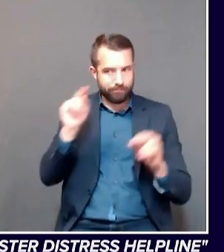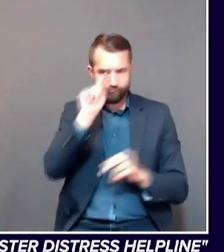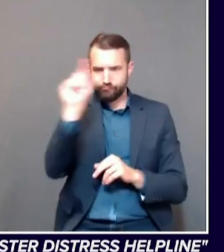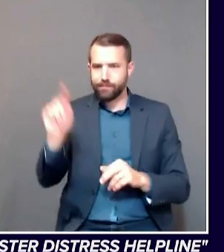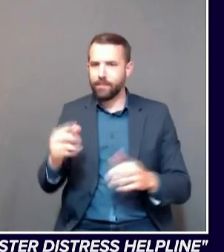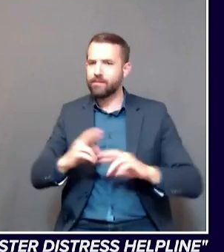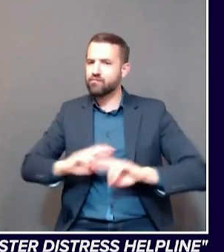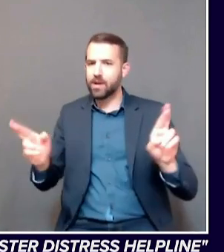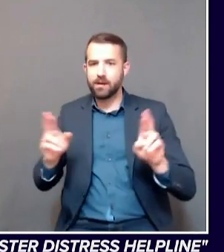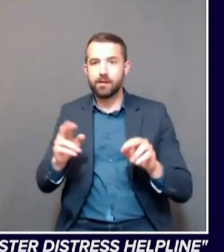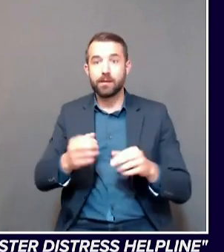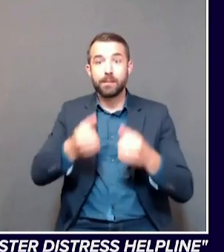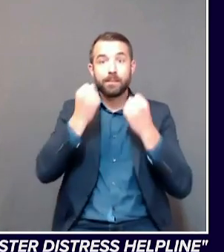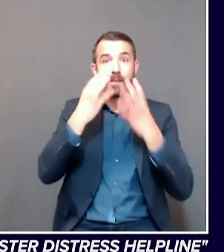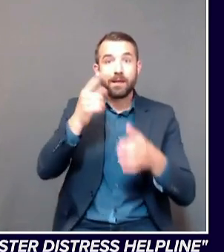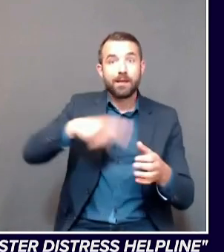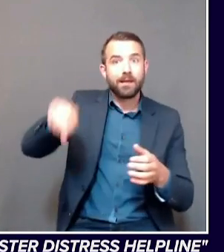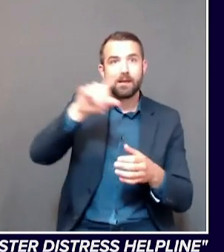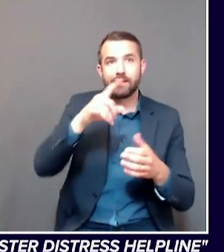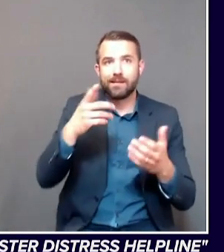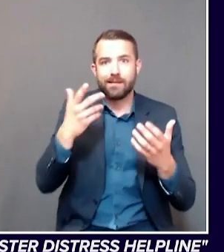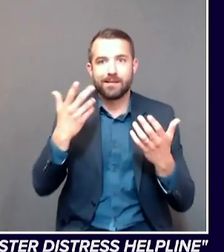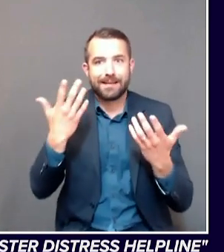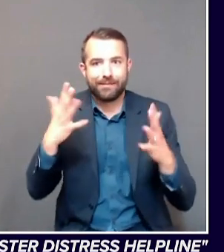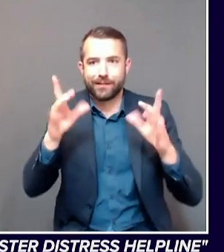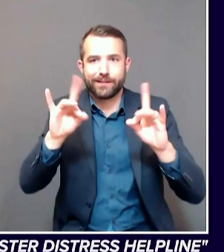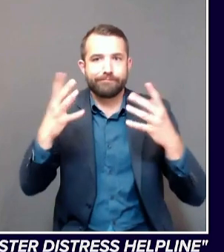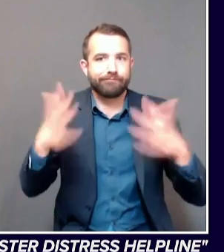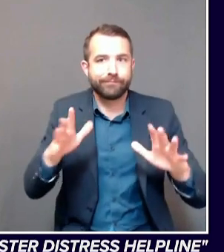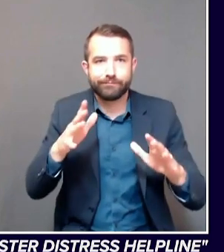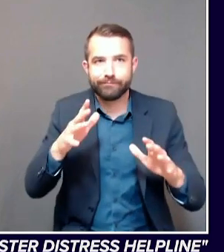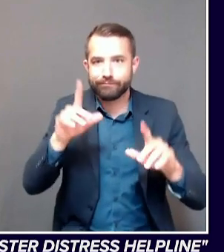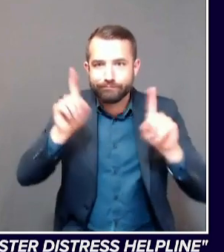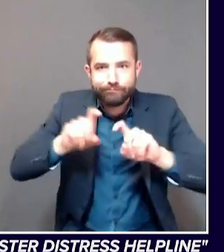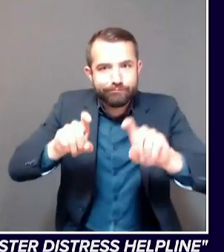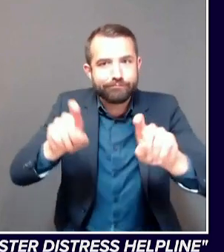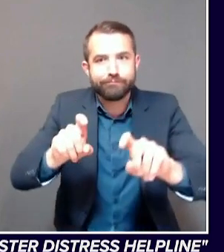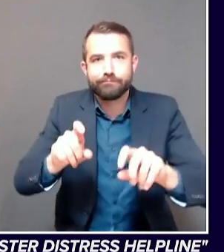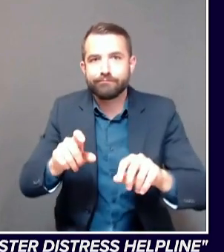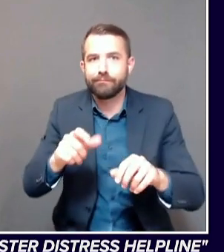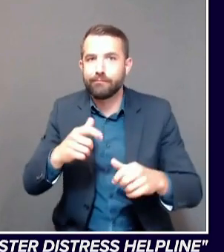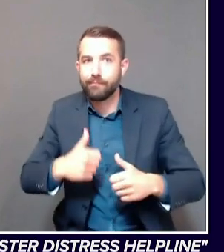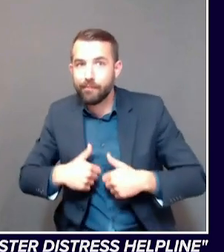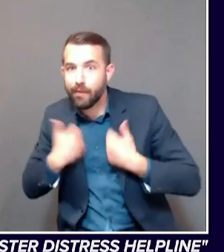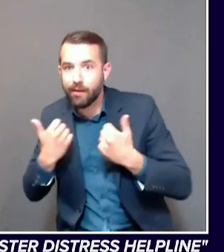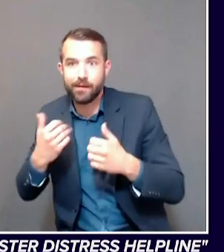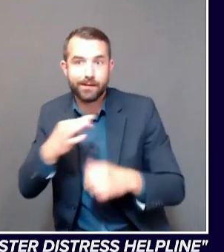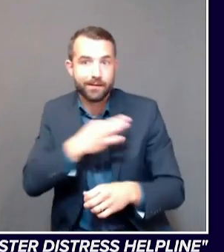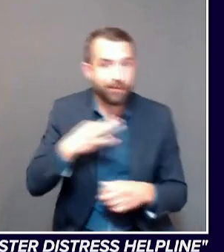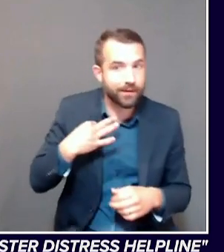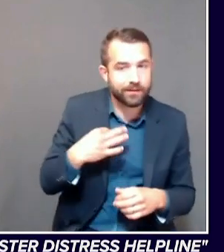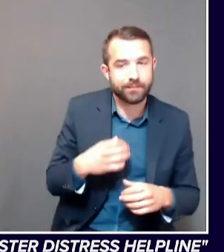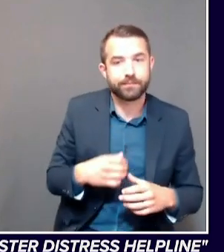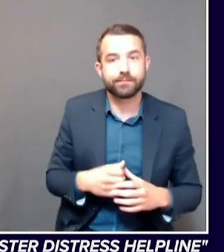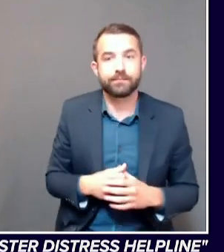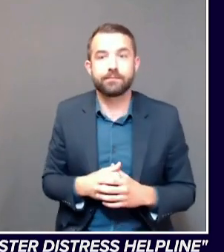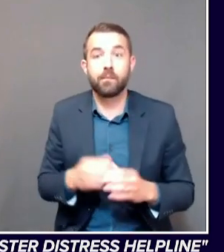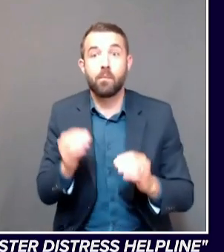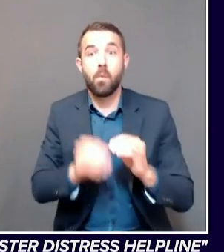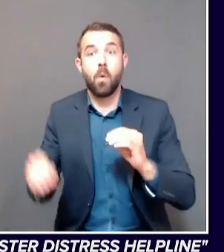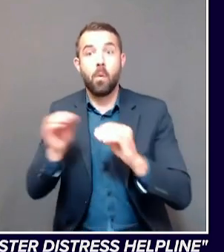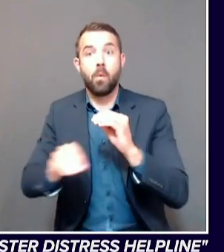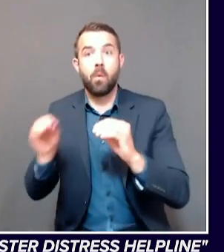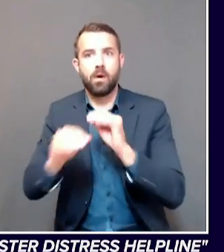of them have already undertaken this exact type of resident testing across the state. As we work with more and more and more, we want